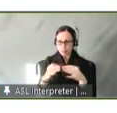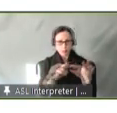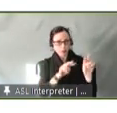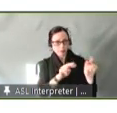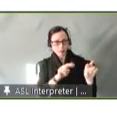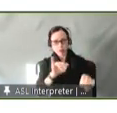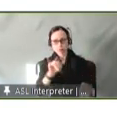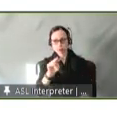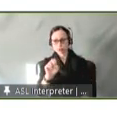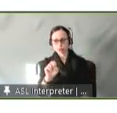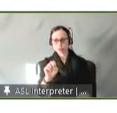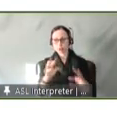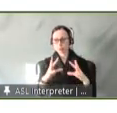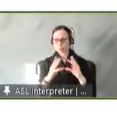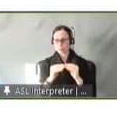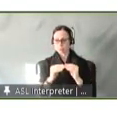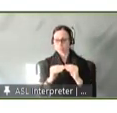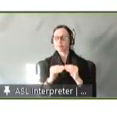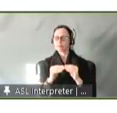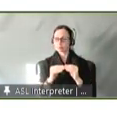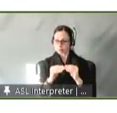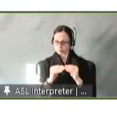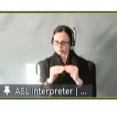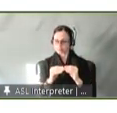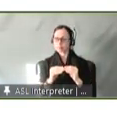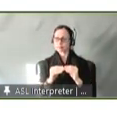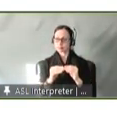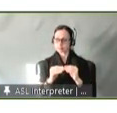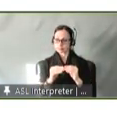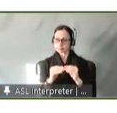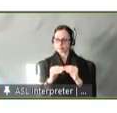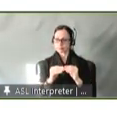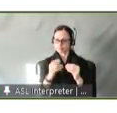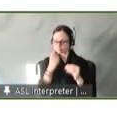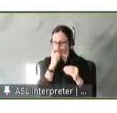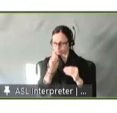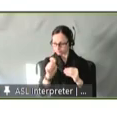meeting. With that, I will close the meeting.